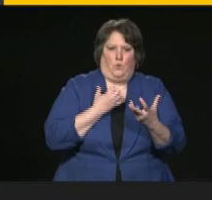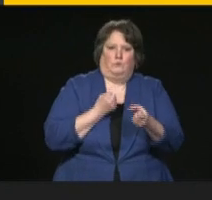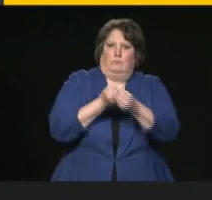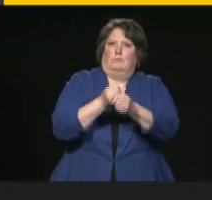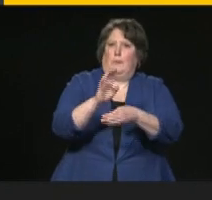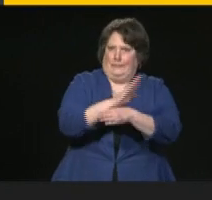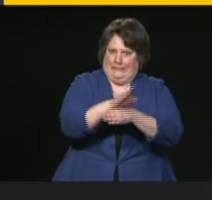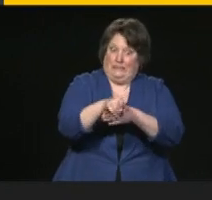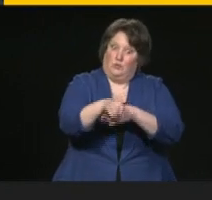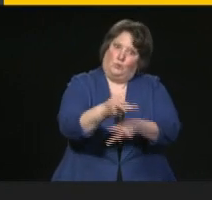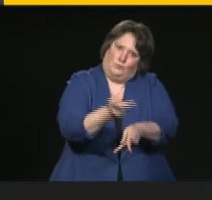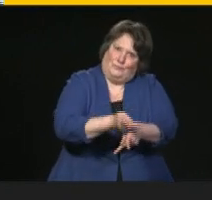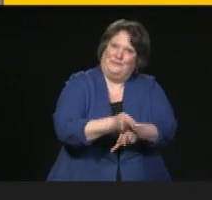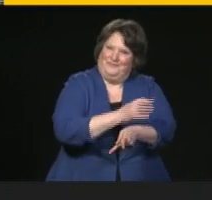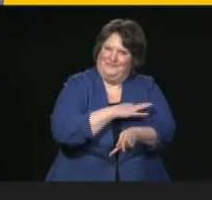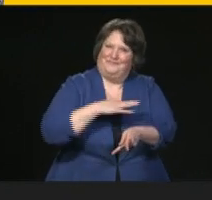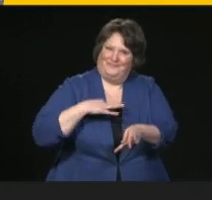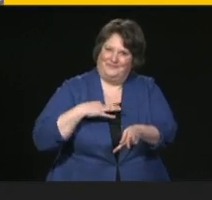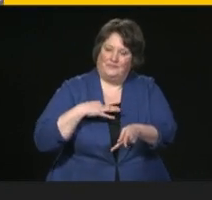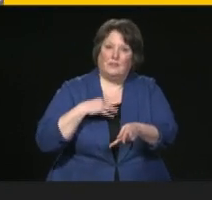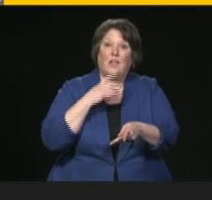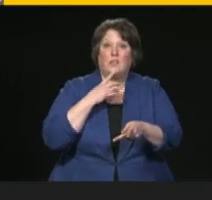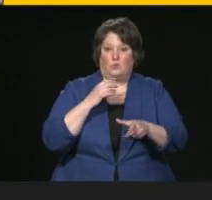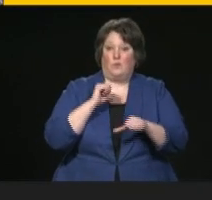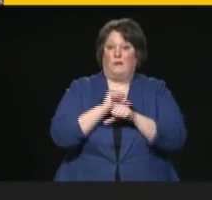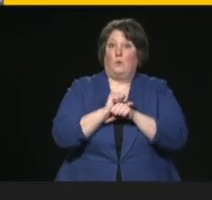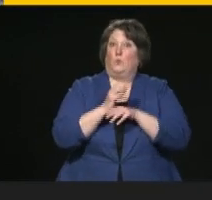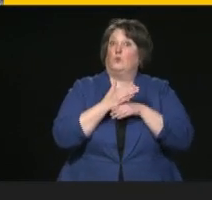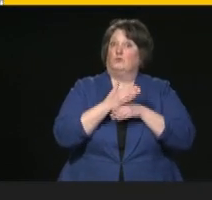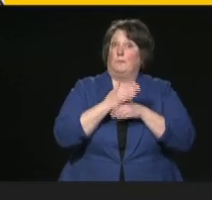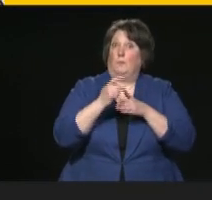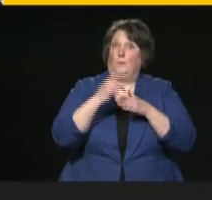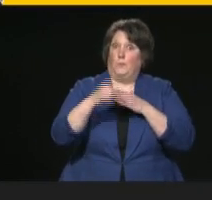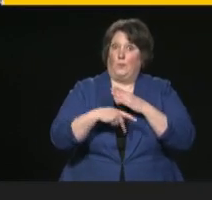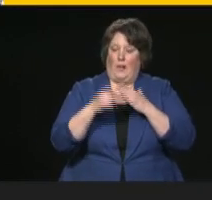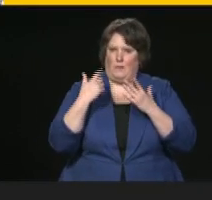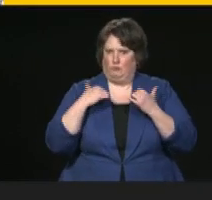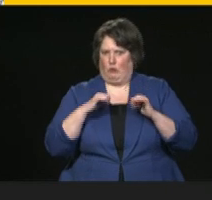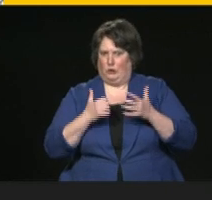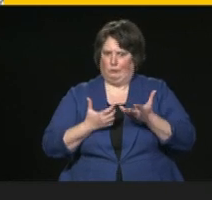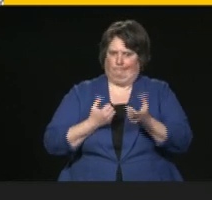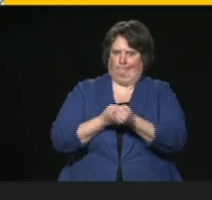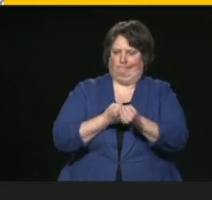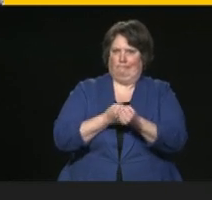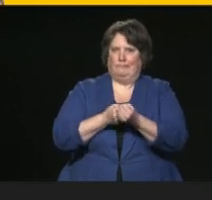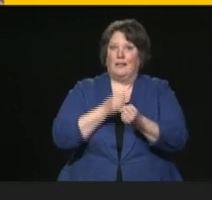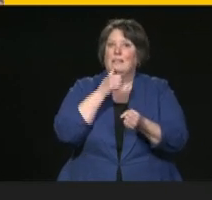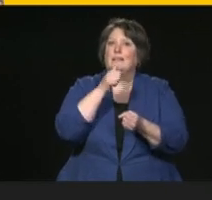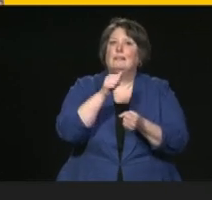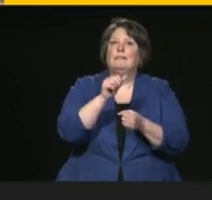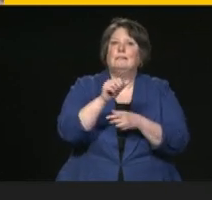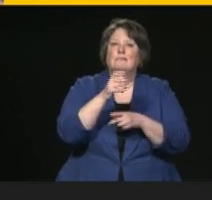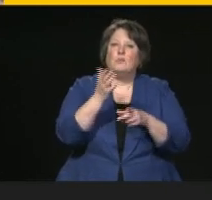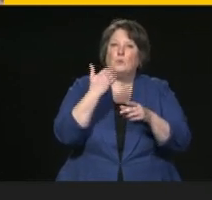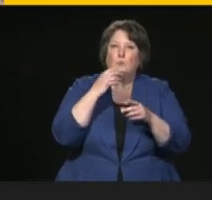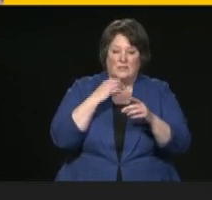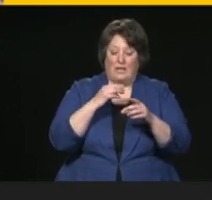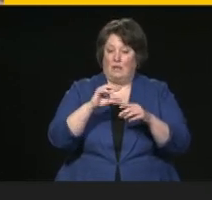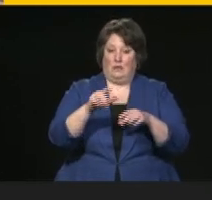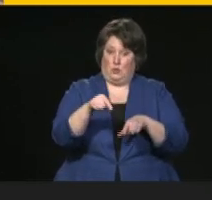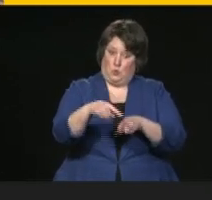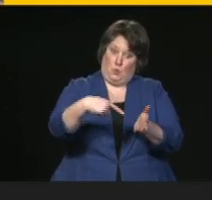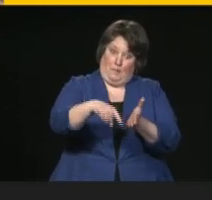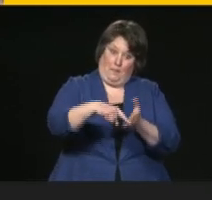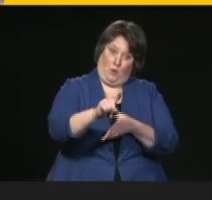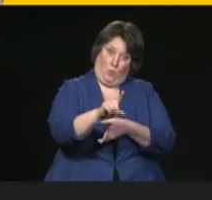program have been particularly important. A temporary 10% wage subsidy for up to 3 months that will provide up to $25,000